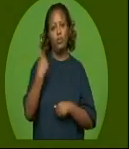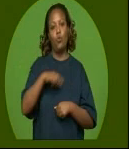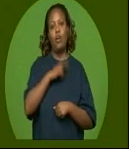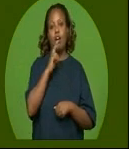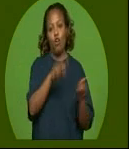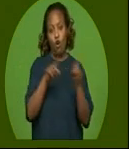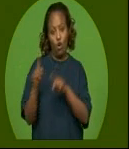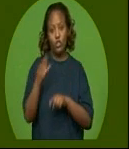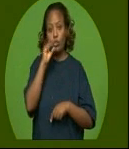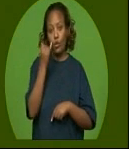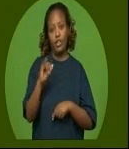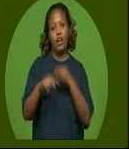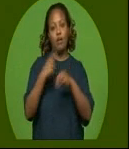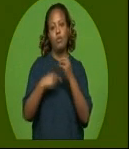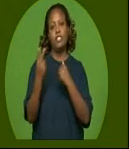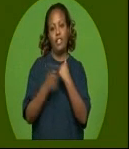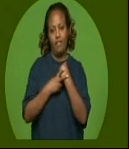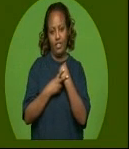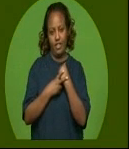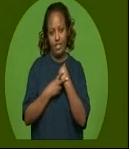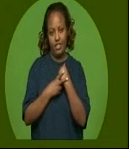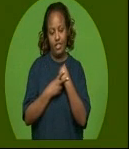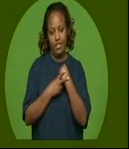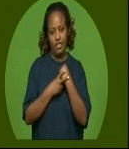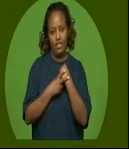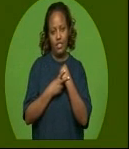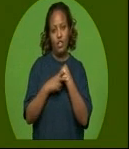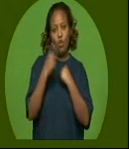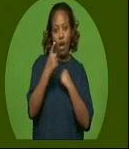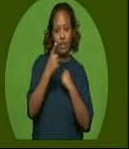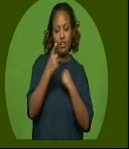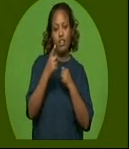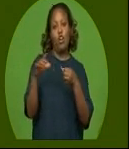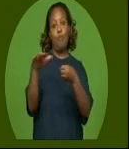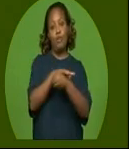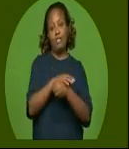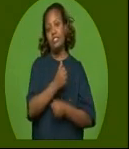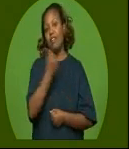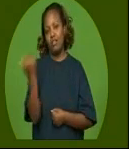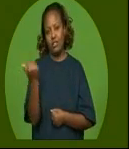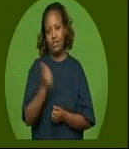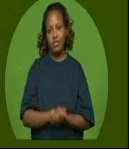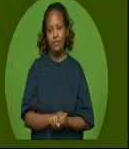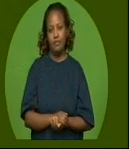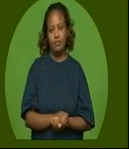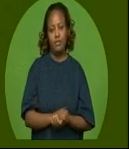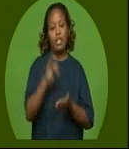consumption, we are also talking about saving. One complements the